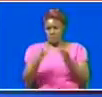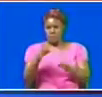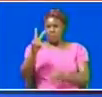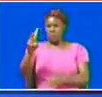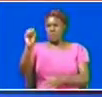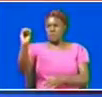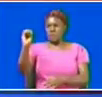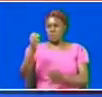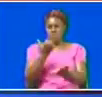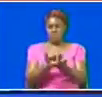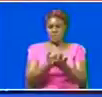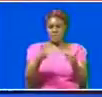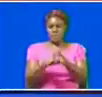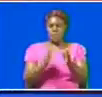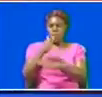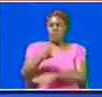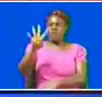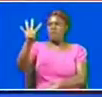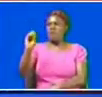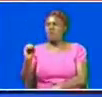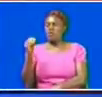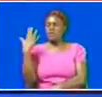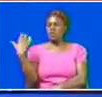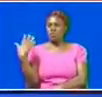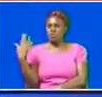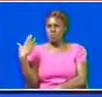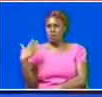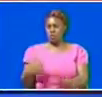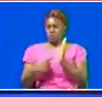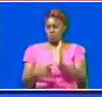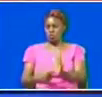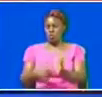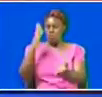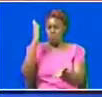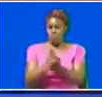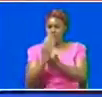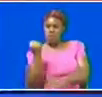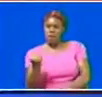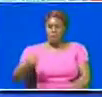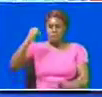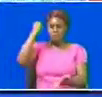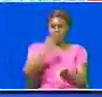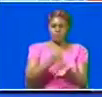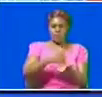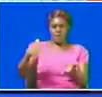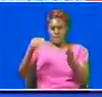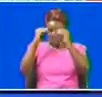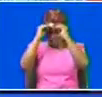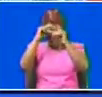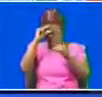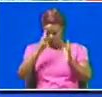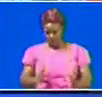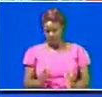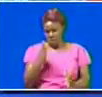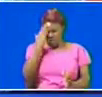20 witnesses and over 40 documents and exhibits to prove claims of abuse of office against Ojamong for